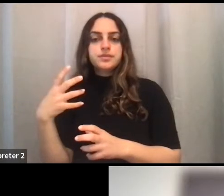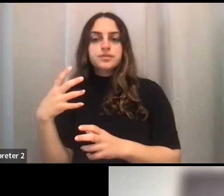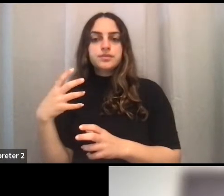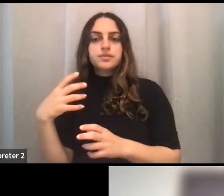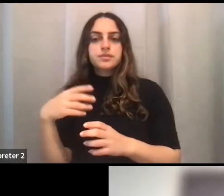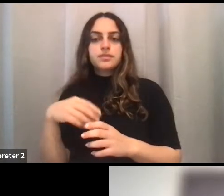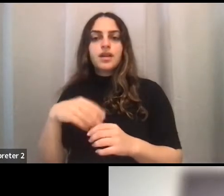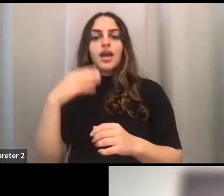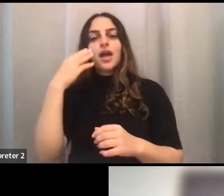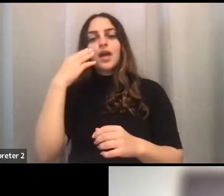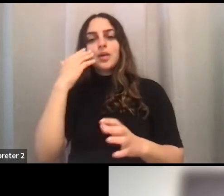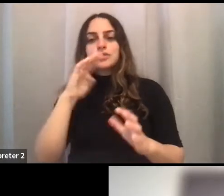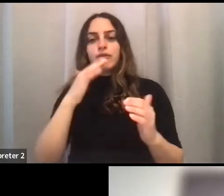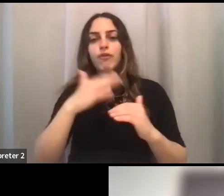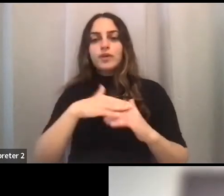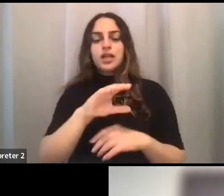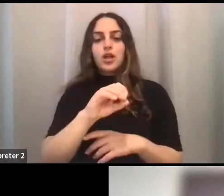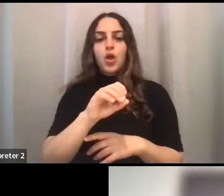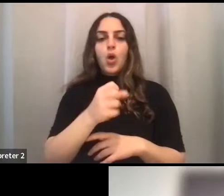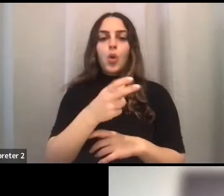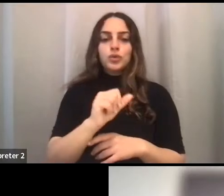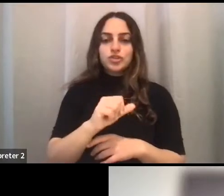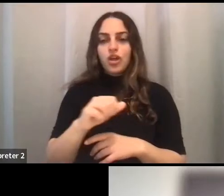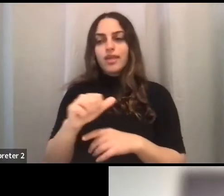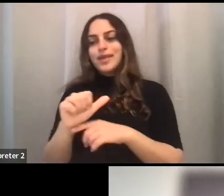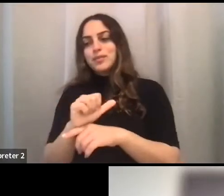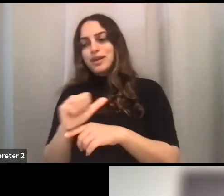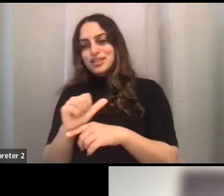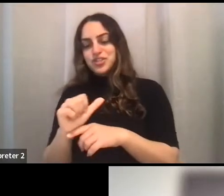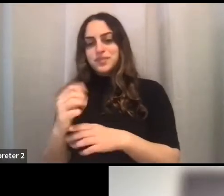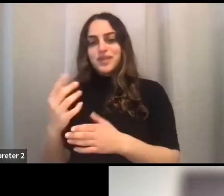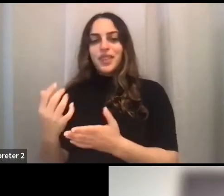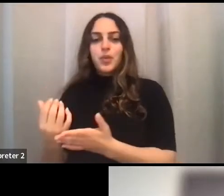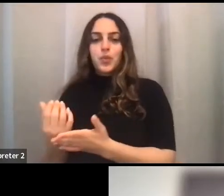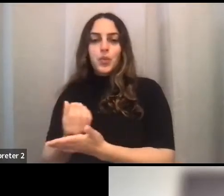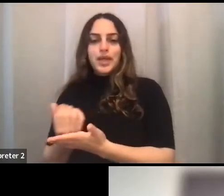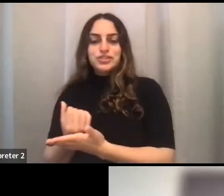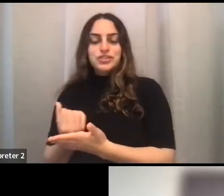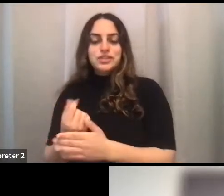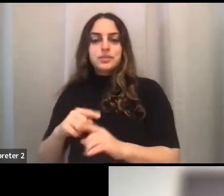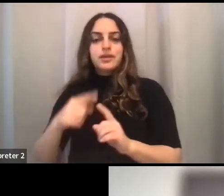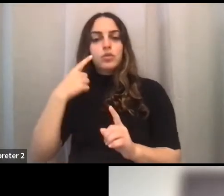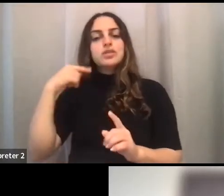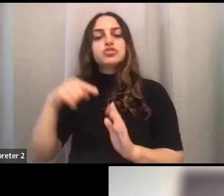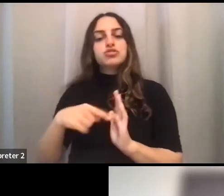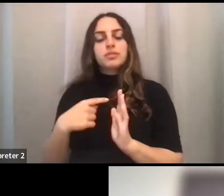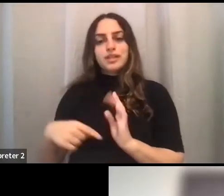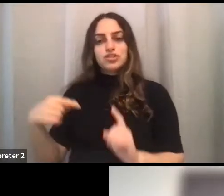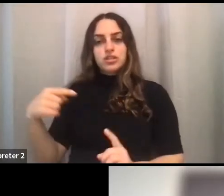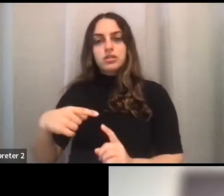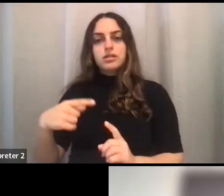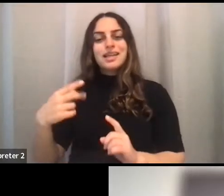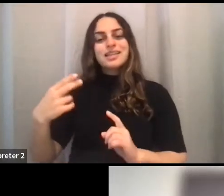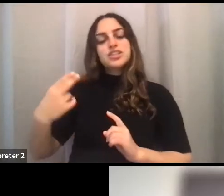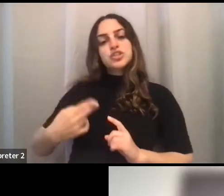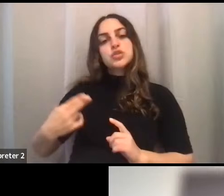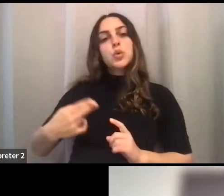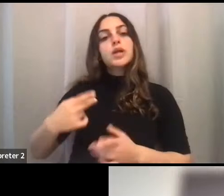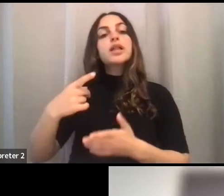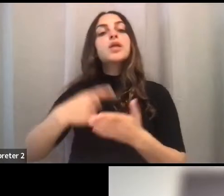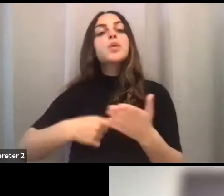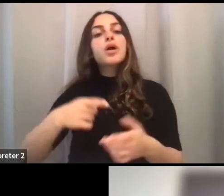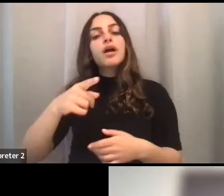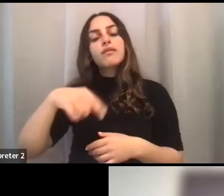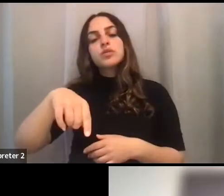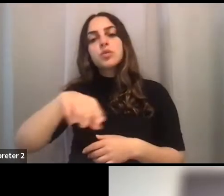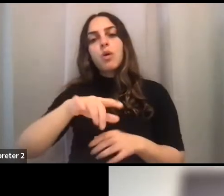osha on the apprenticeships and and the wages but as far as in the discrimination context uh historically what have you all done